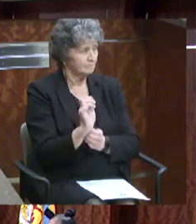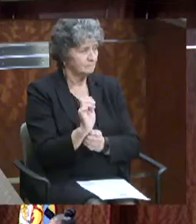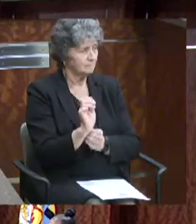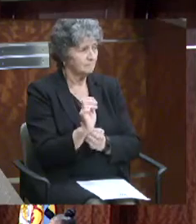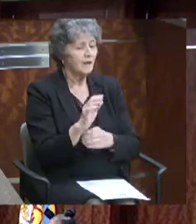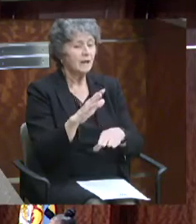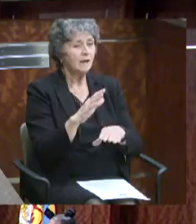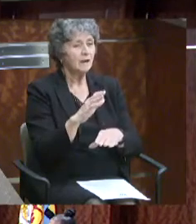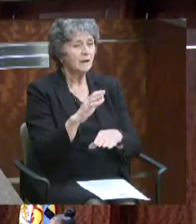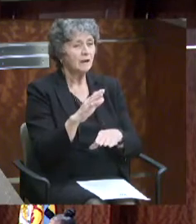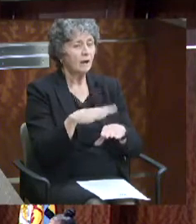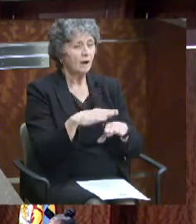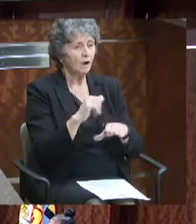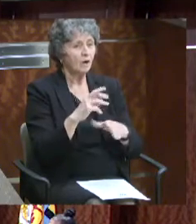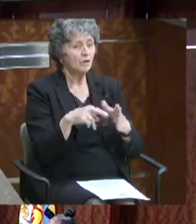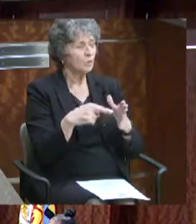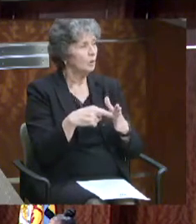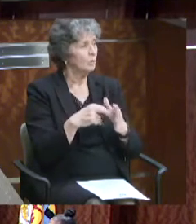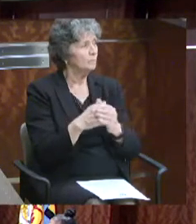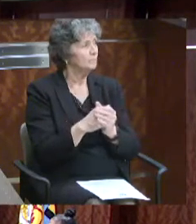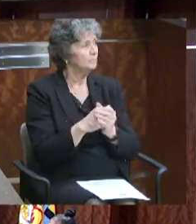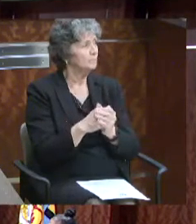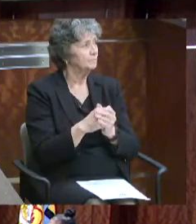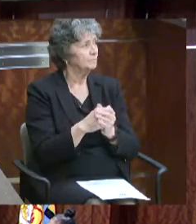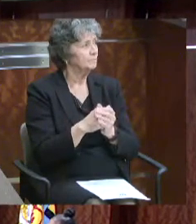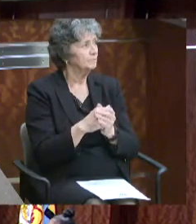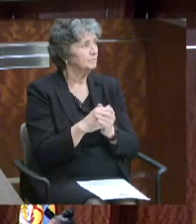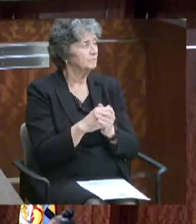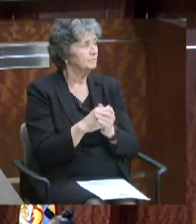Madam Clerk, call the roll.